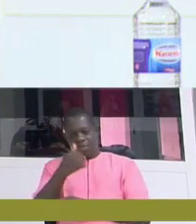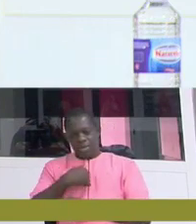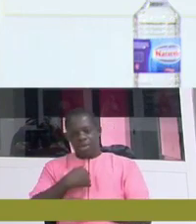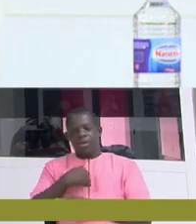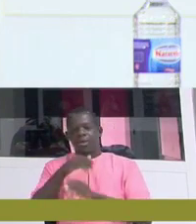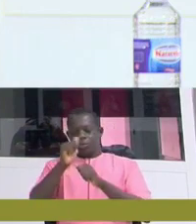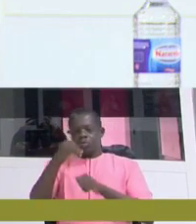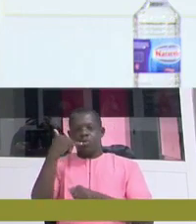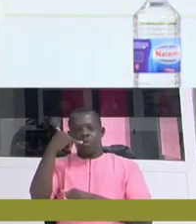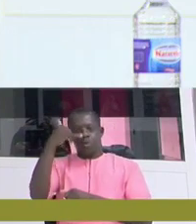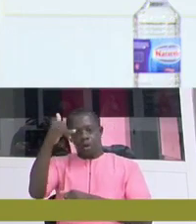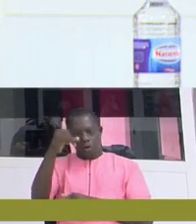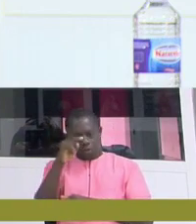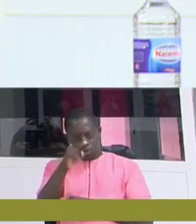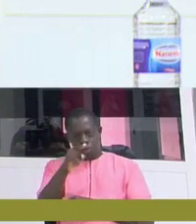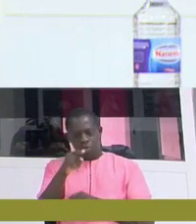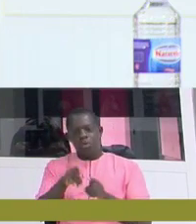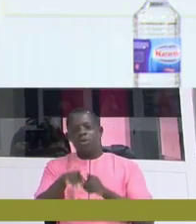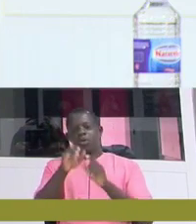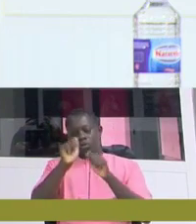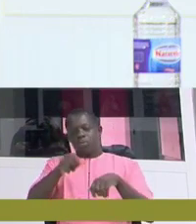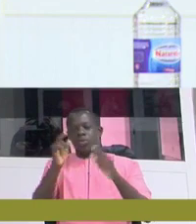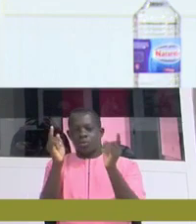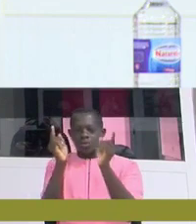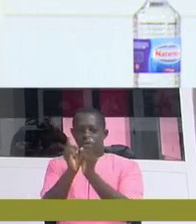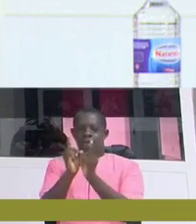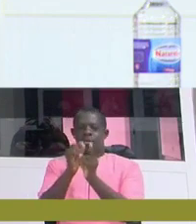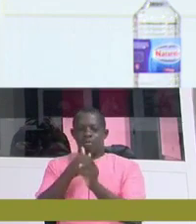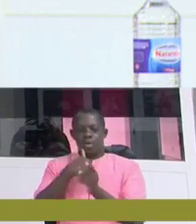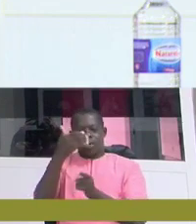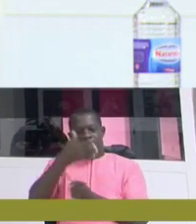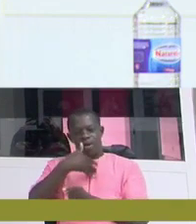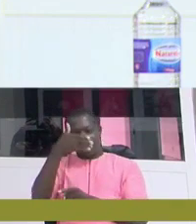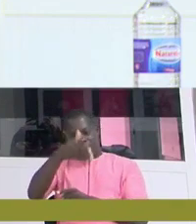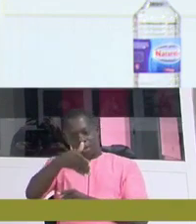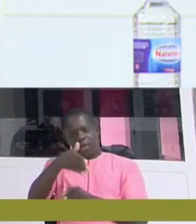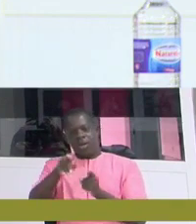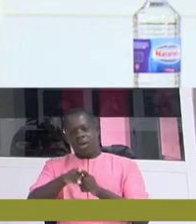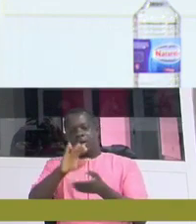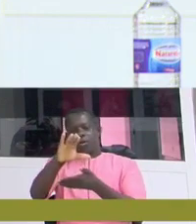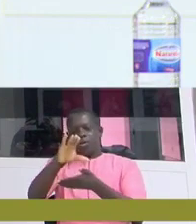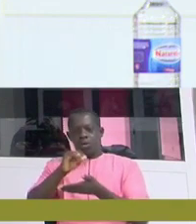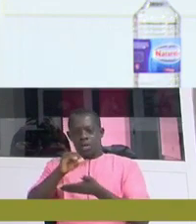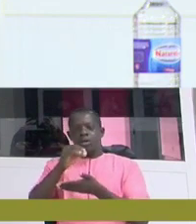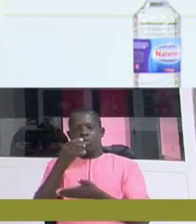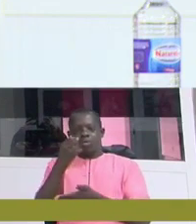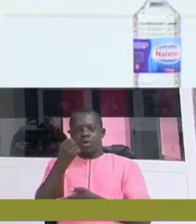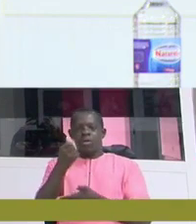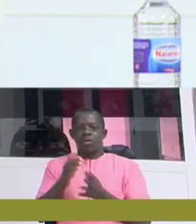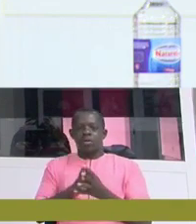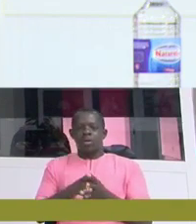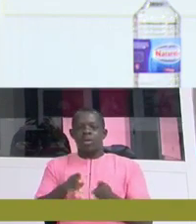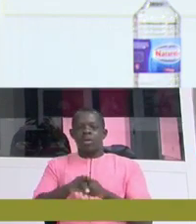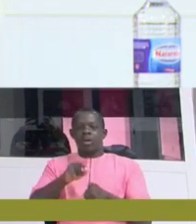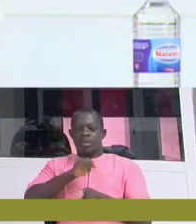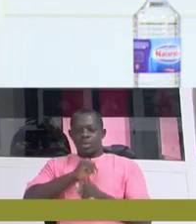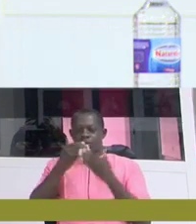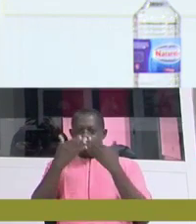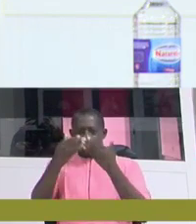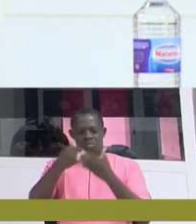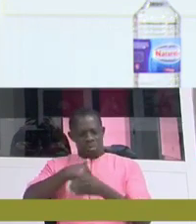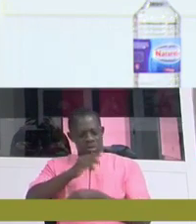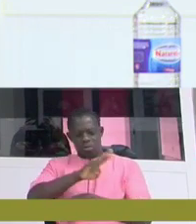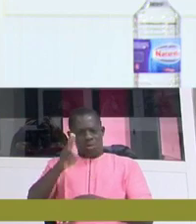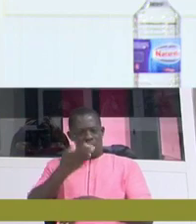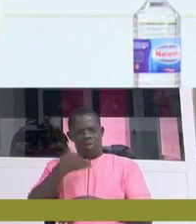will call you. You come here and come and pick up the rest of the money. I said to him, but I don't